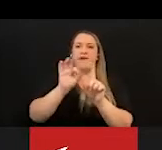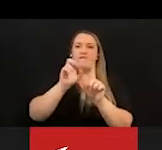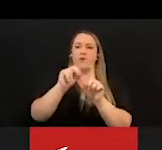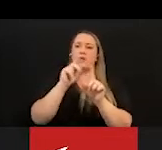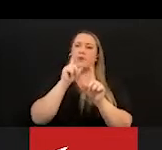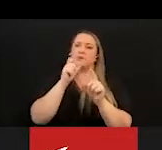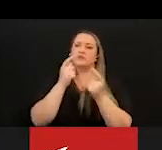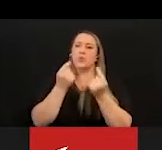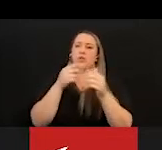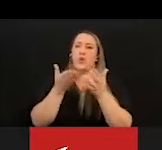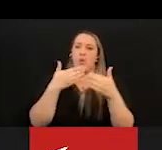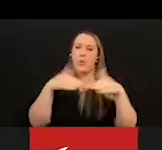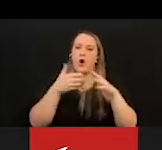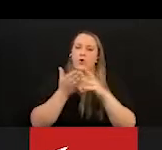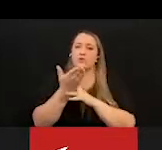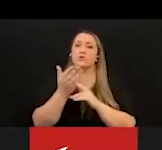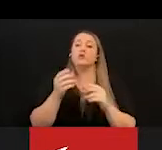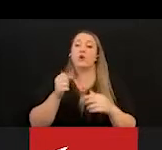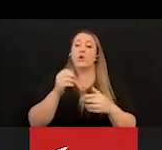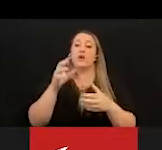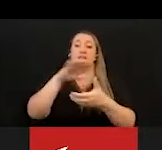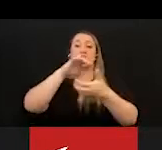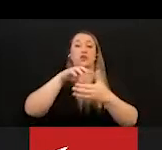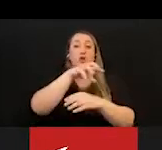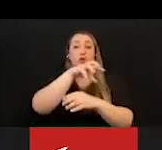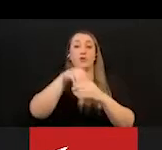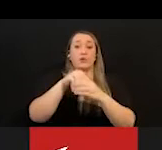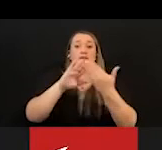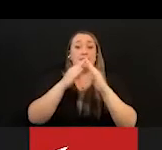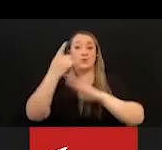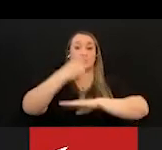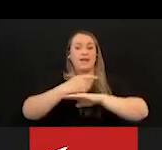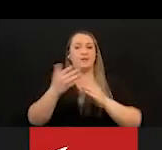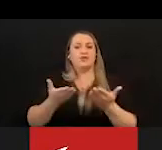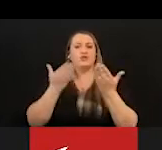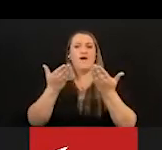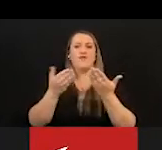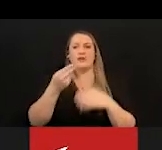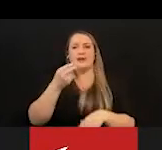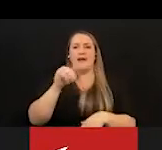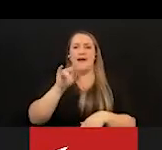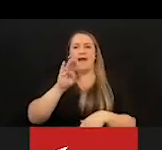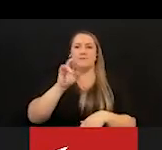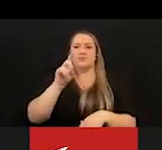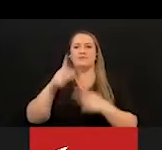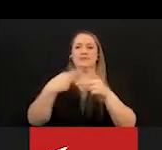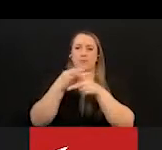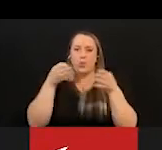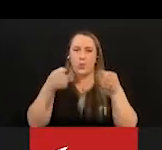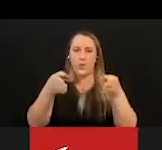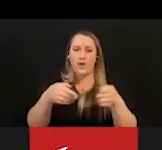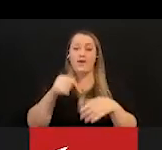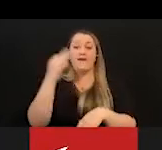programs in conjunction with the show included this Community Day, which was offered in a hybrid fashion. Friday night at the Art Center